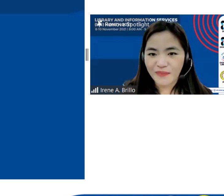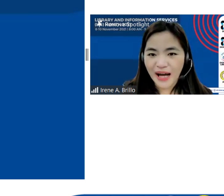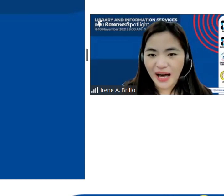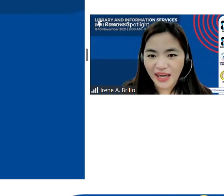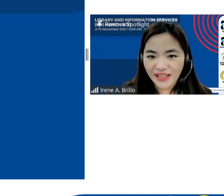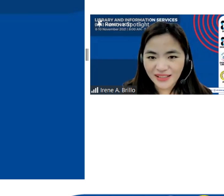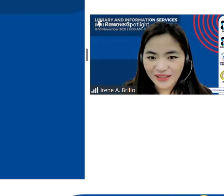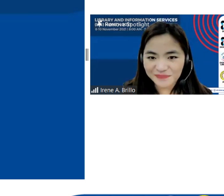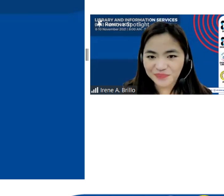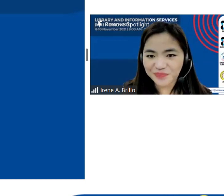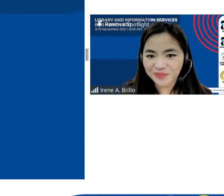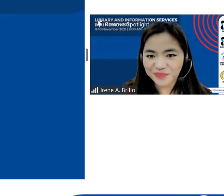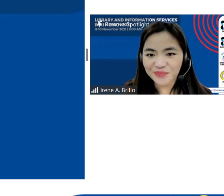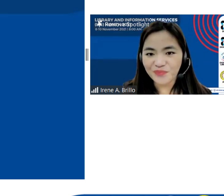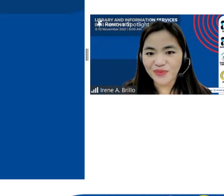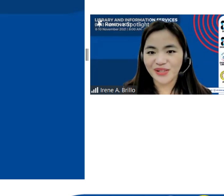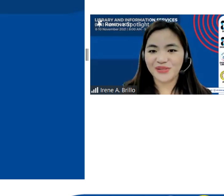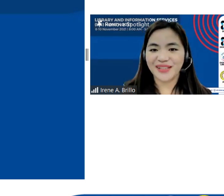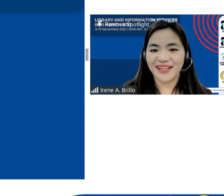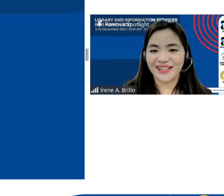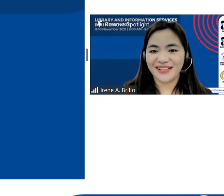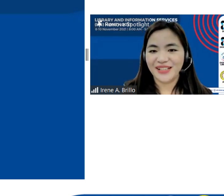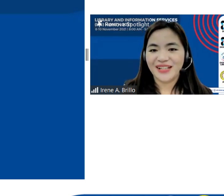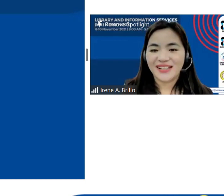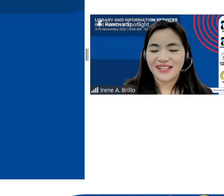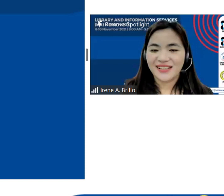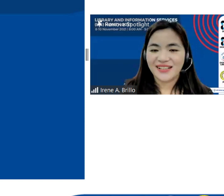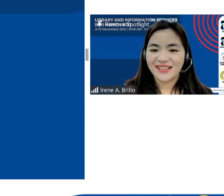Swag Mahayag. Okay.